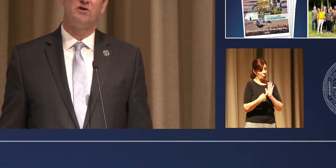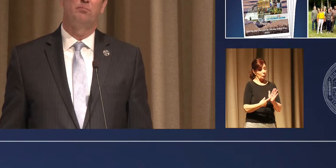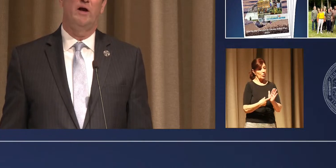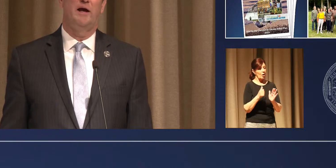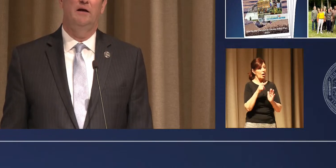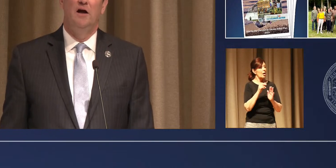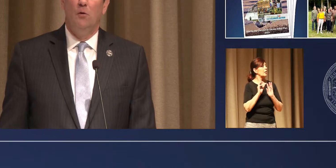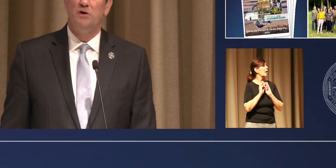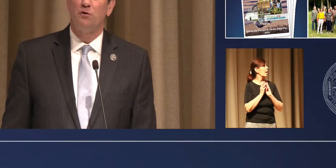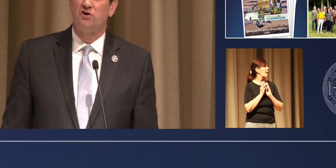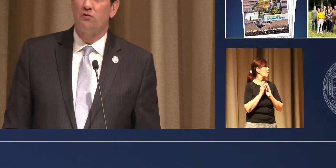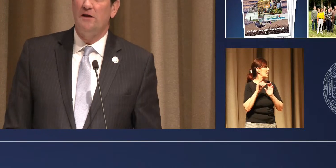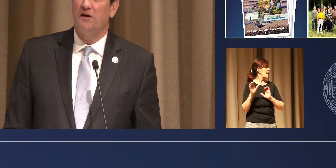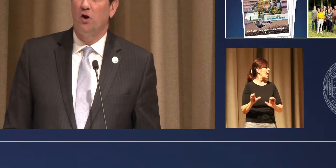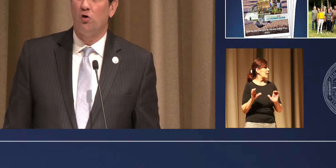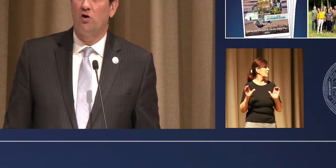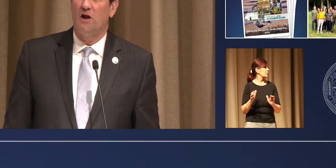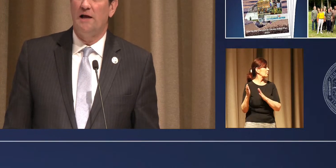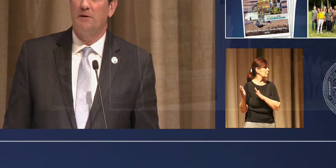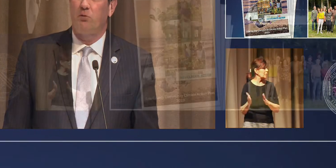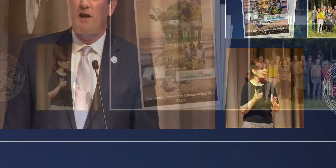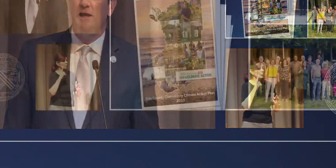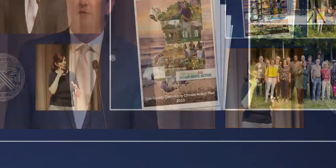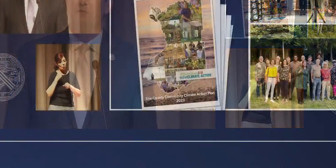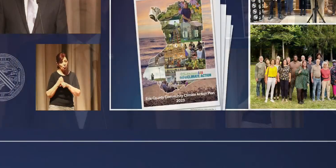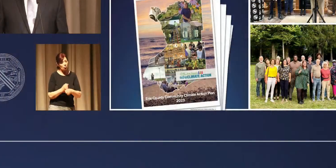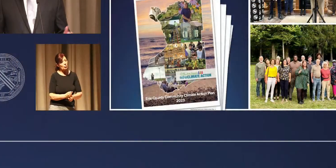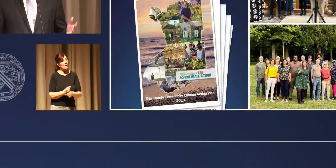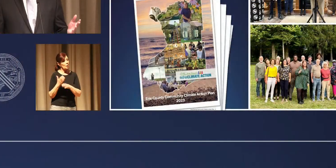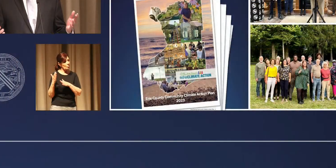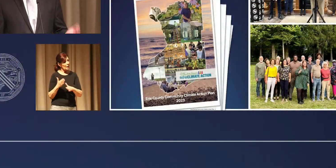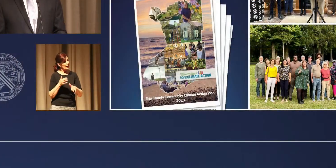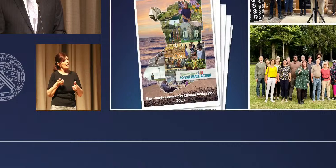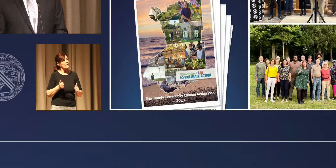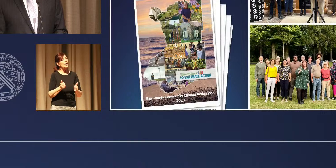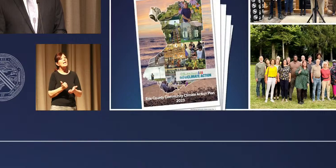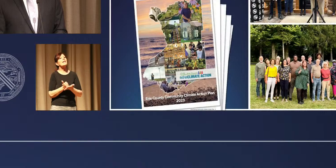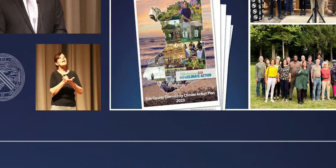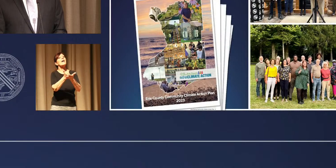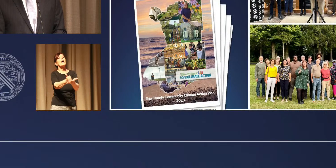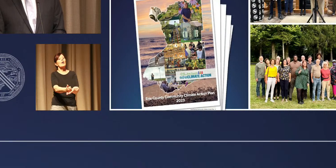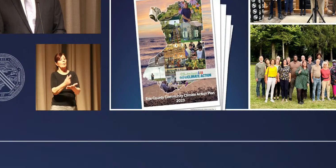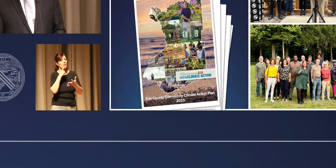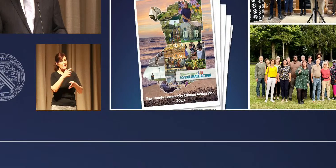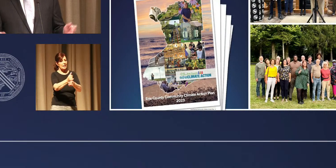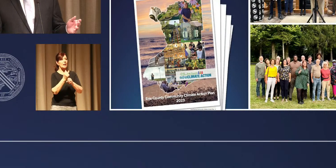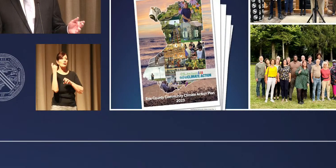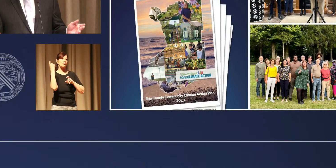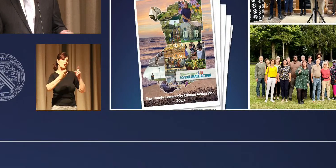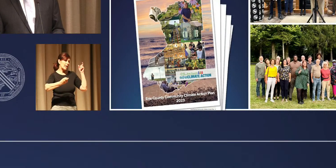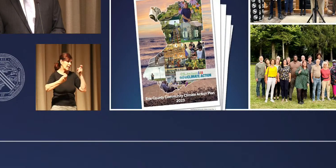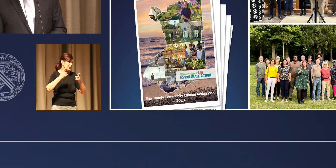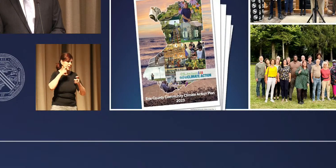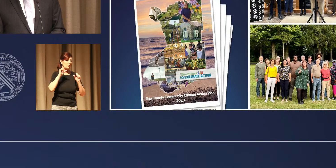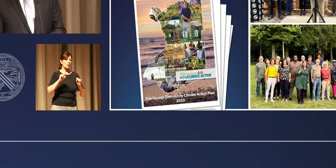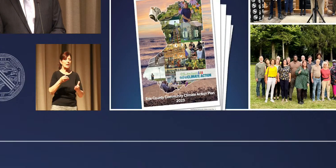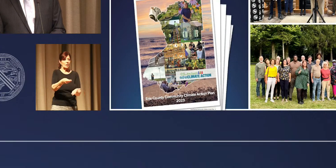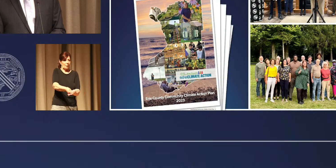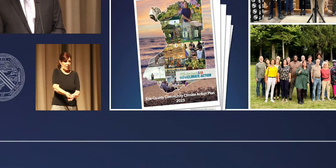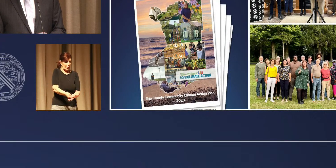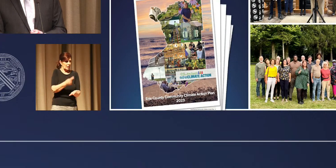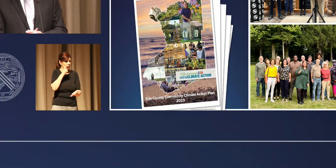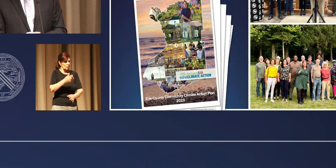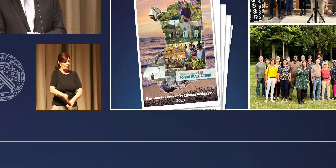Climate Action Plan, which will strengthen local climate planning efforts and help immensely in obtaining grants and potential funding